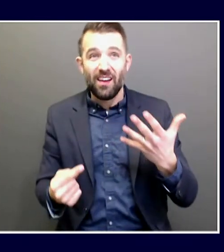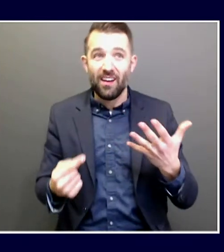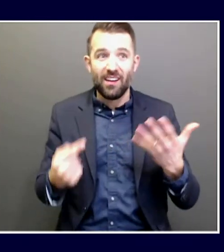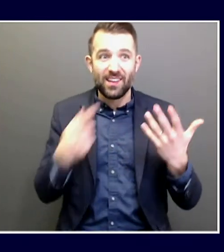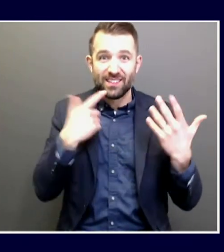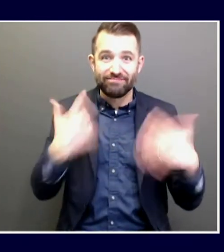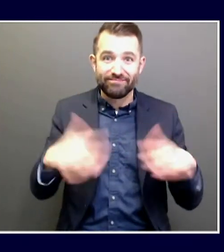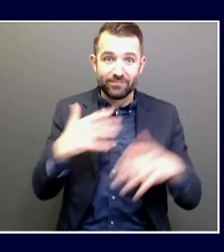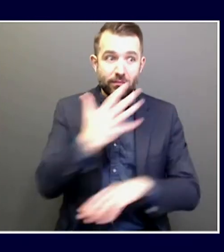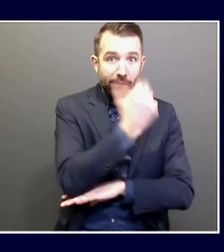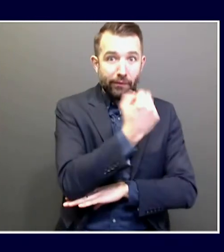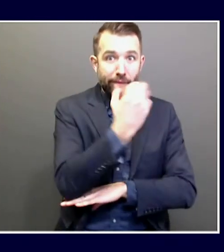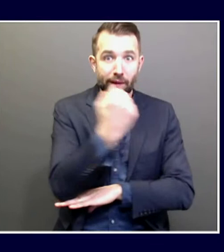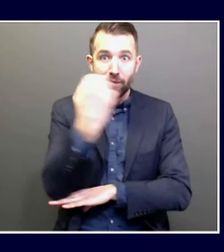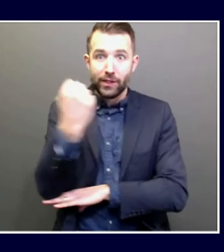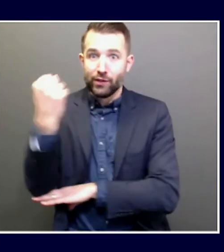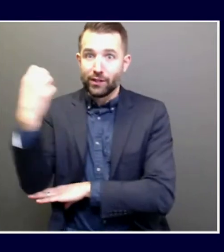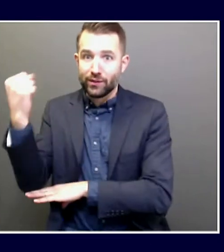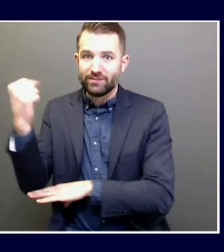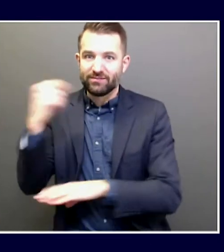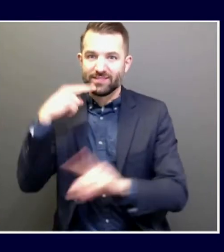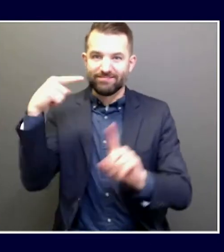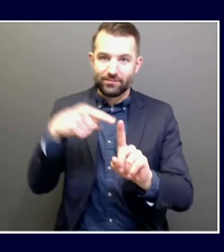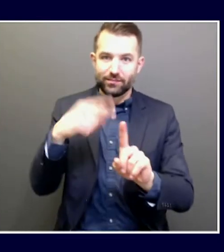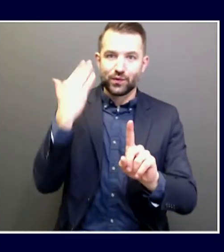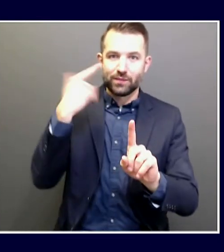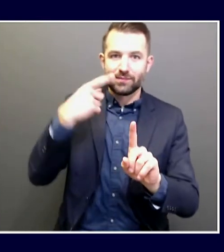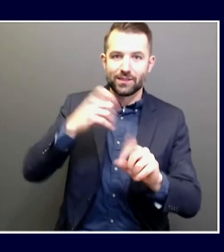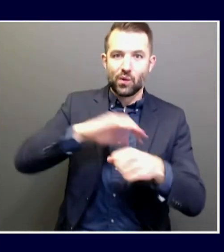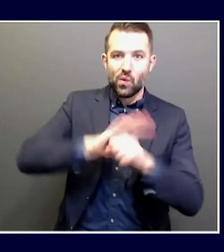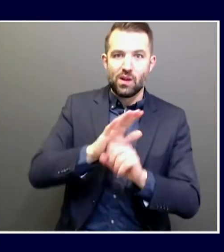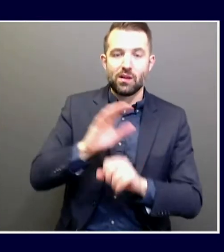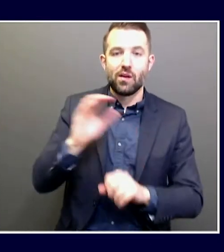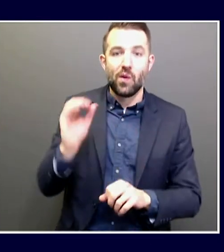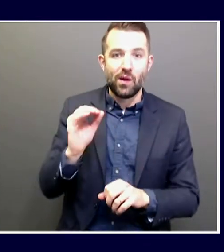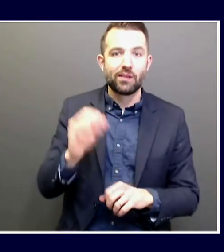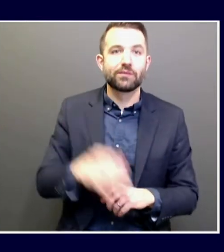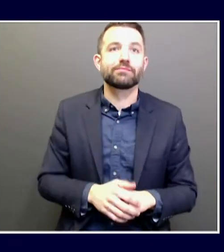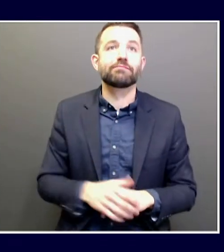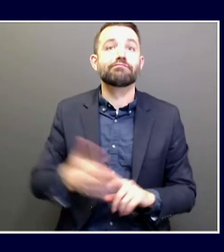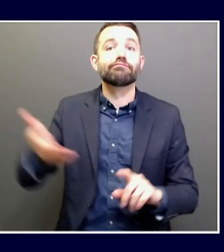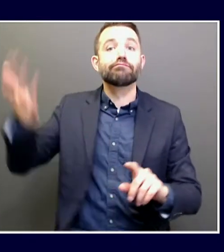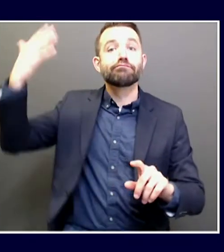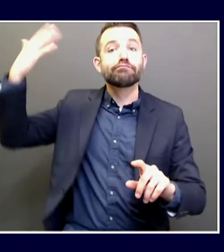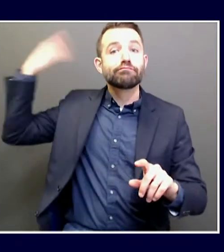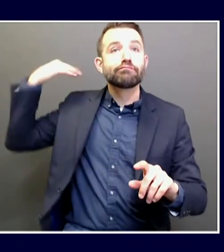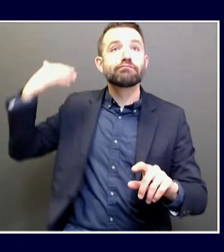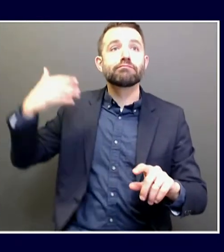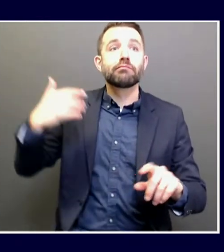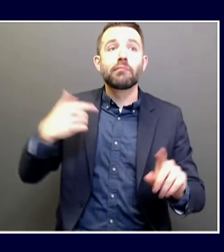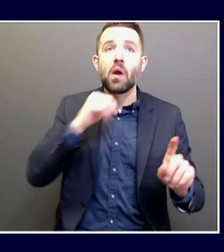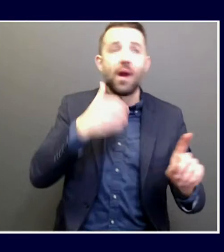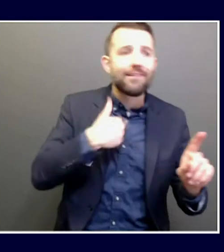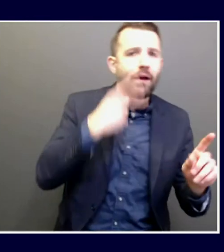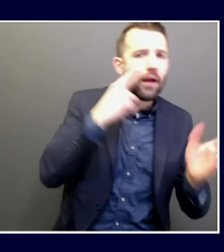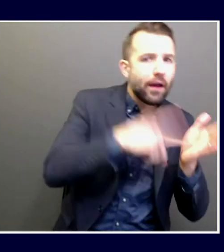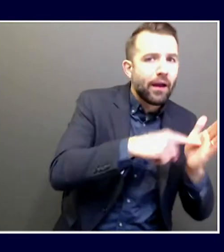COVID cases. COVID's everywhere around us, in every county, every community, in every corner of our